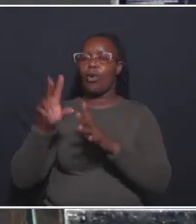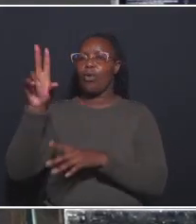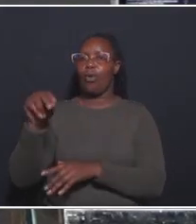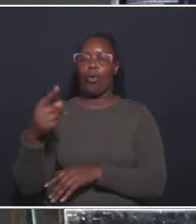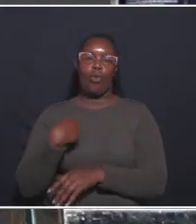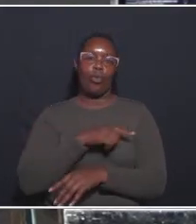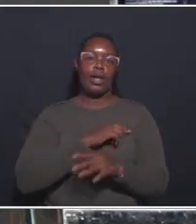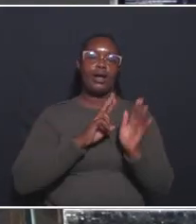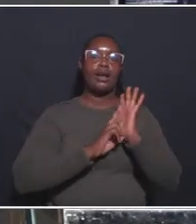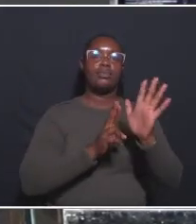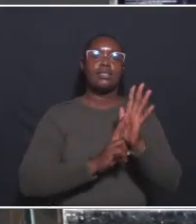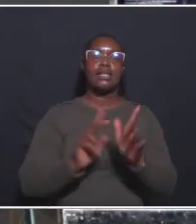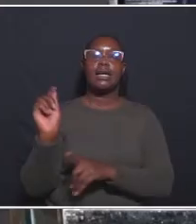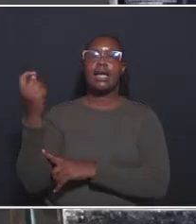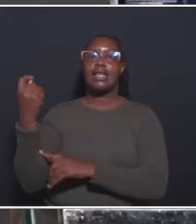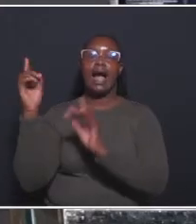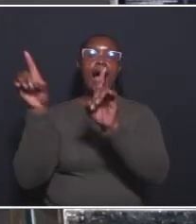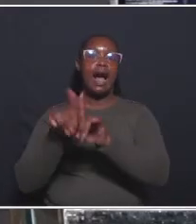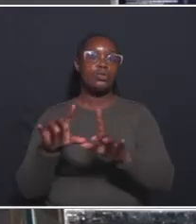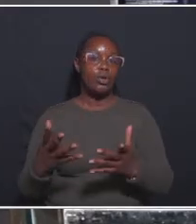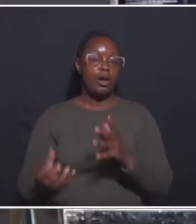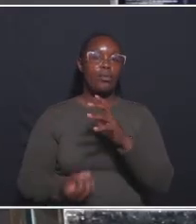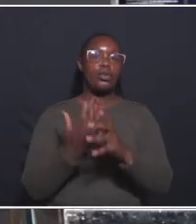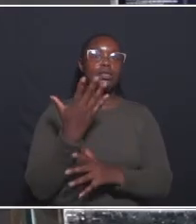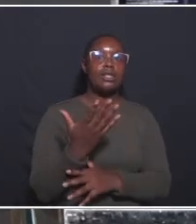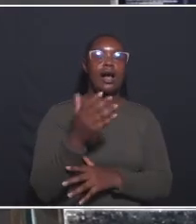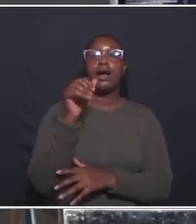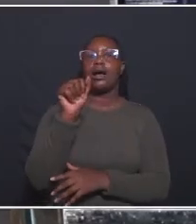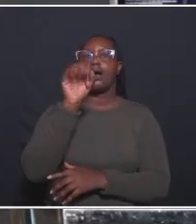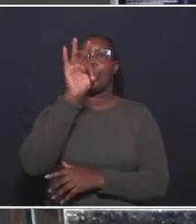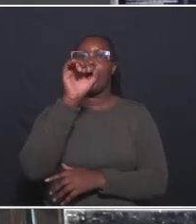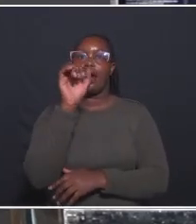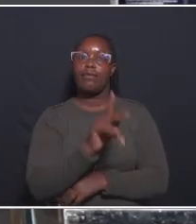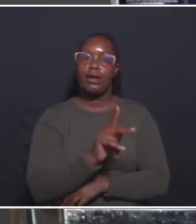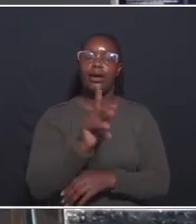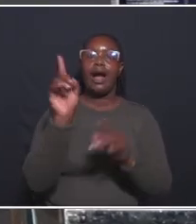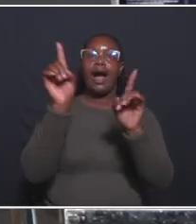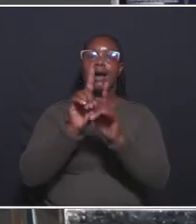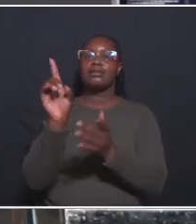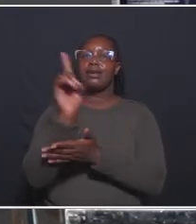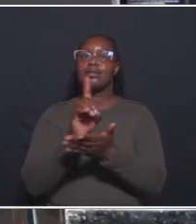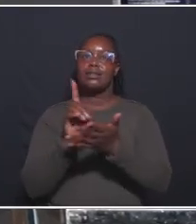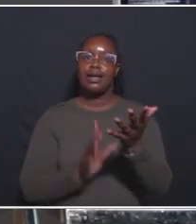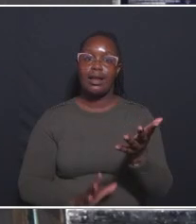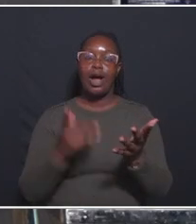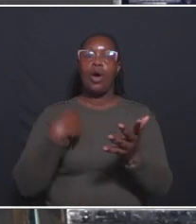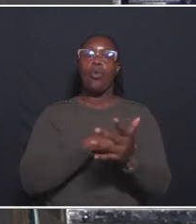as post-producers and as AFEC and as editors and designers. We are doing it based on the budget that you have been given,